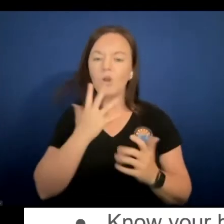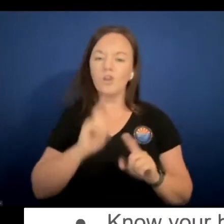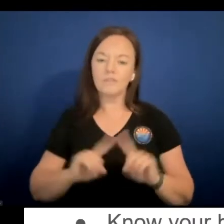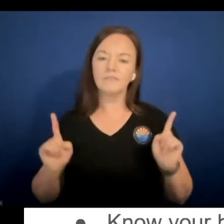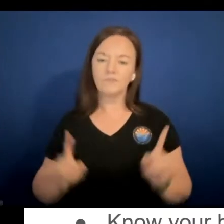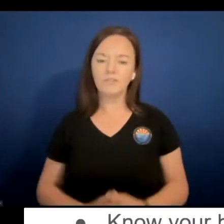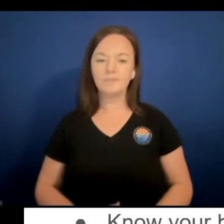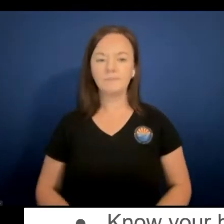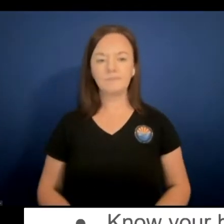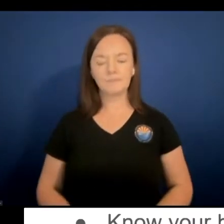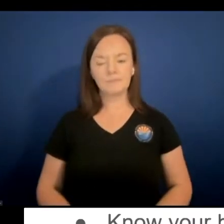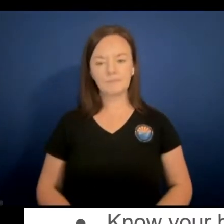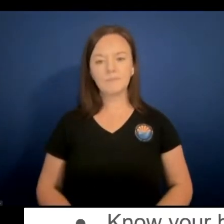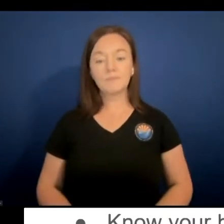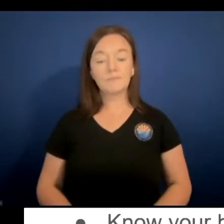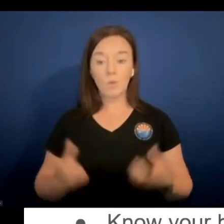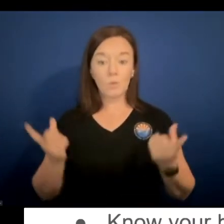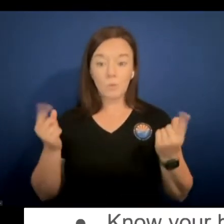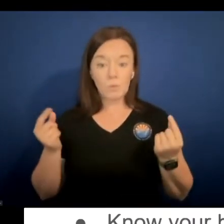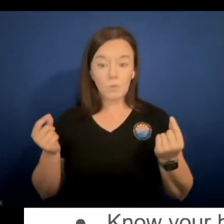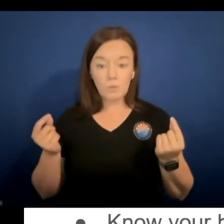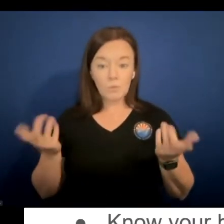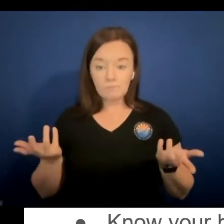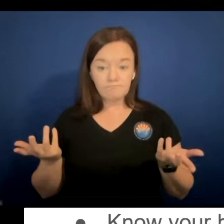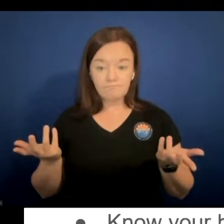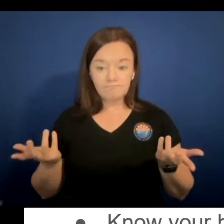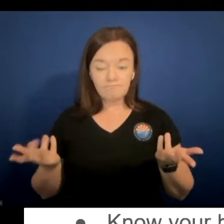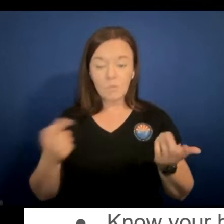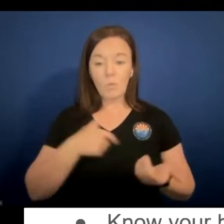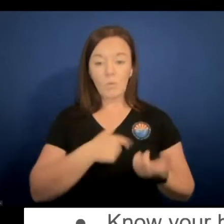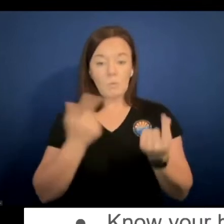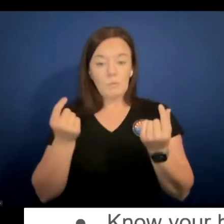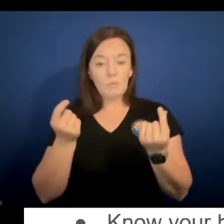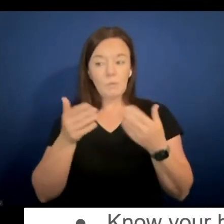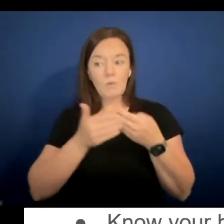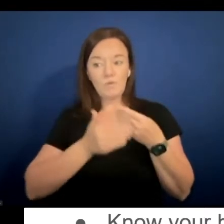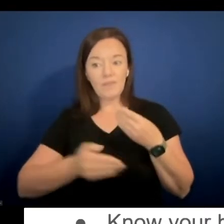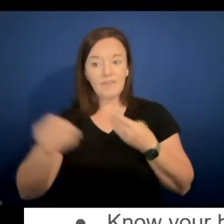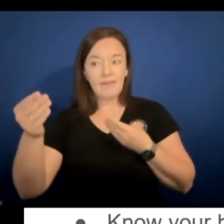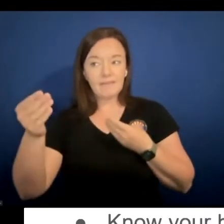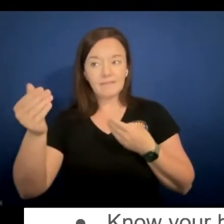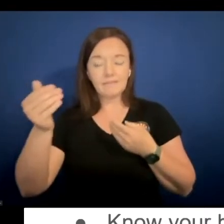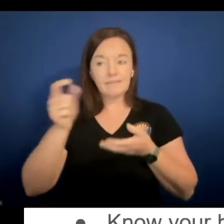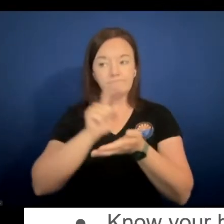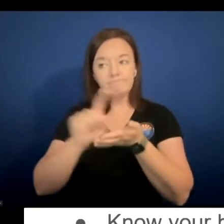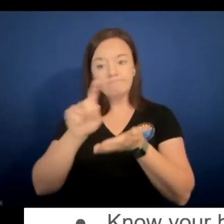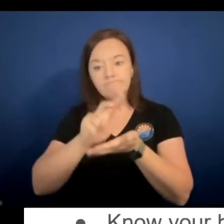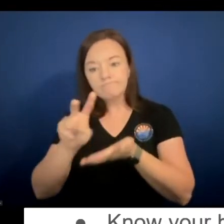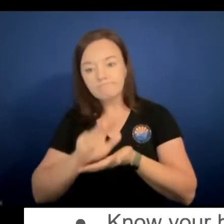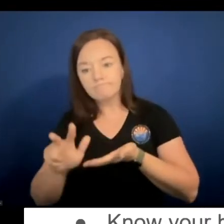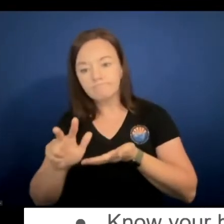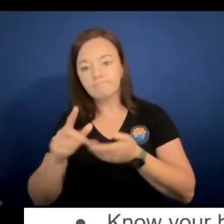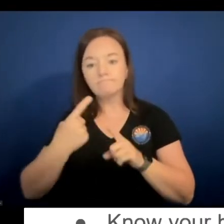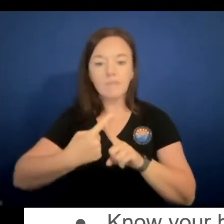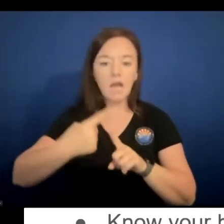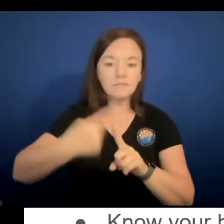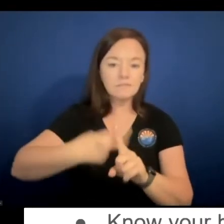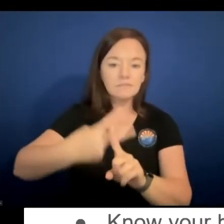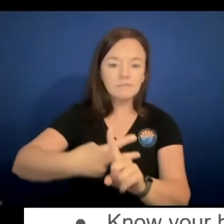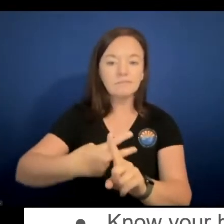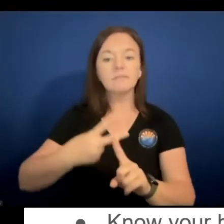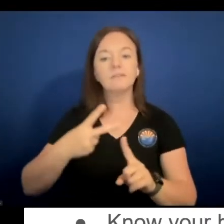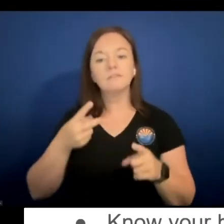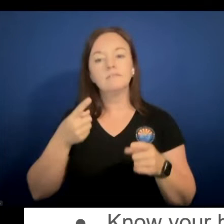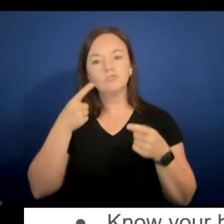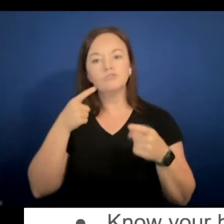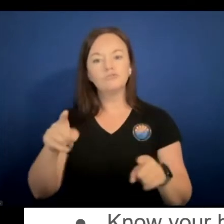So what do we do? What do we do here in the next few weeks, months, as we enter monsoon season?